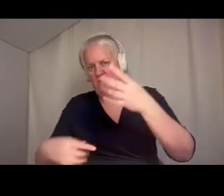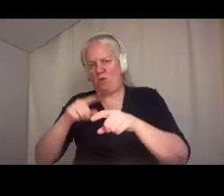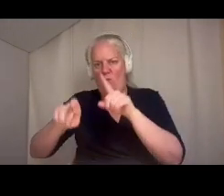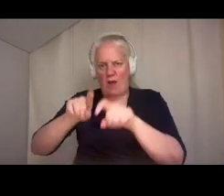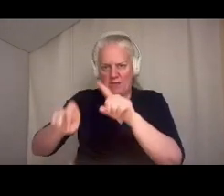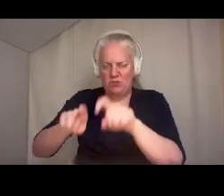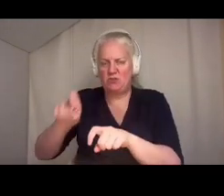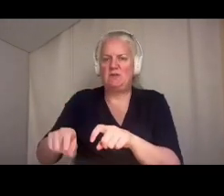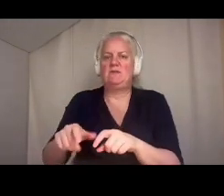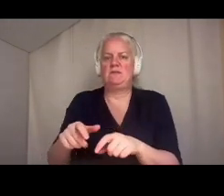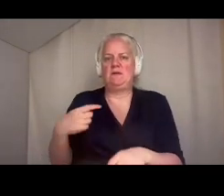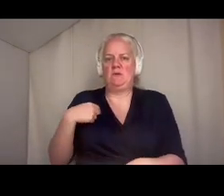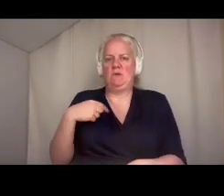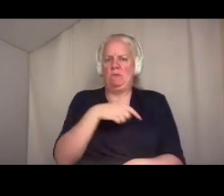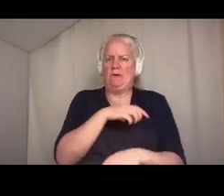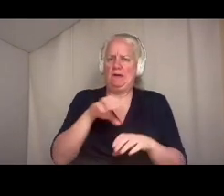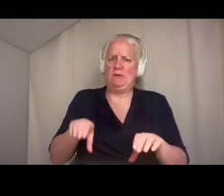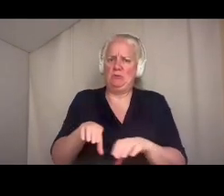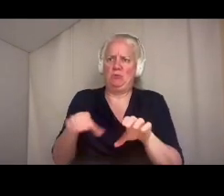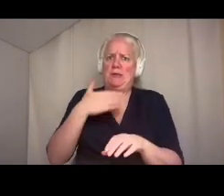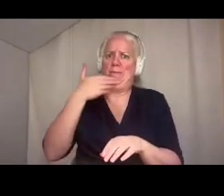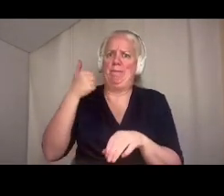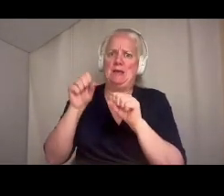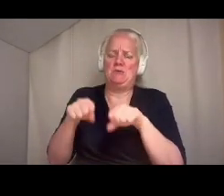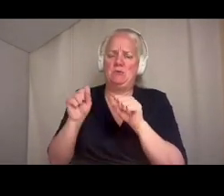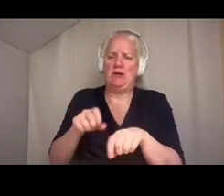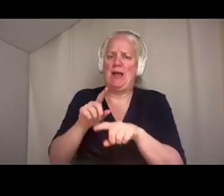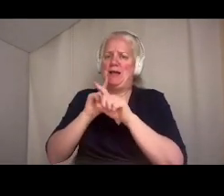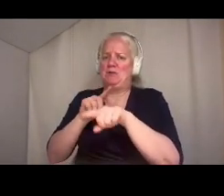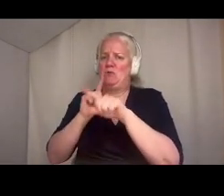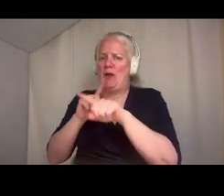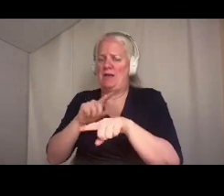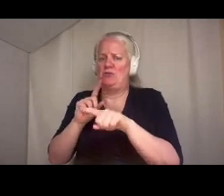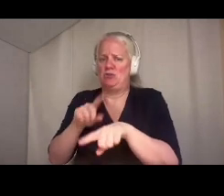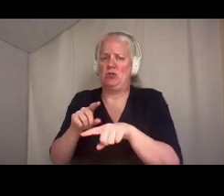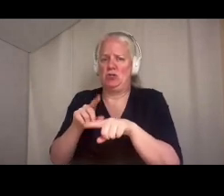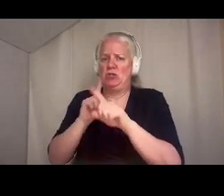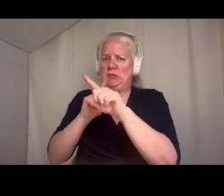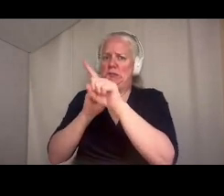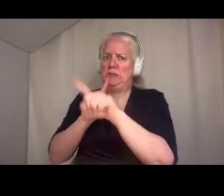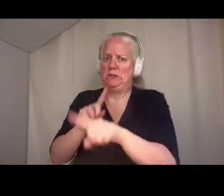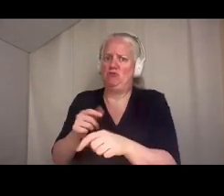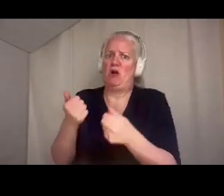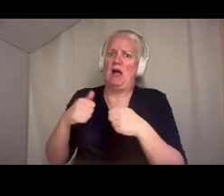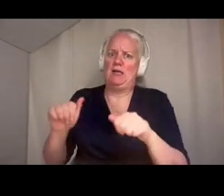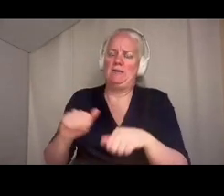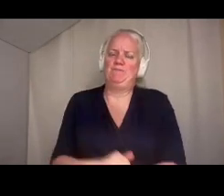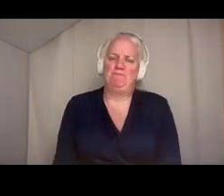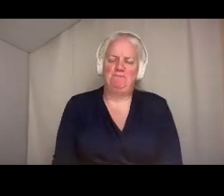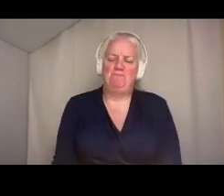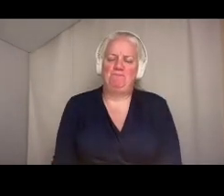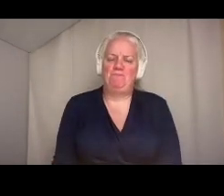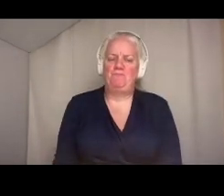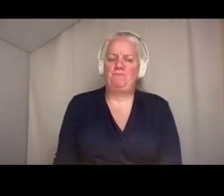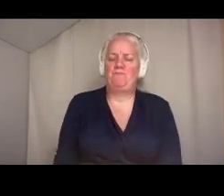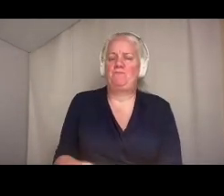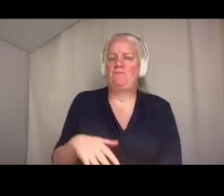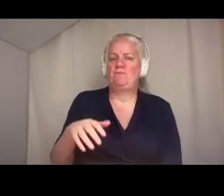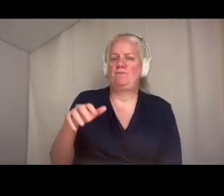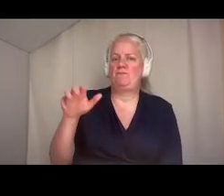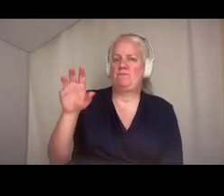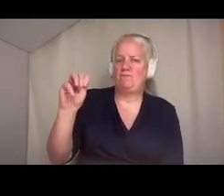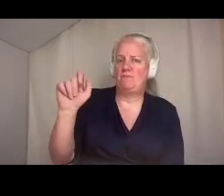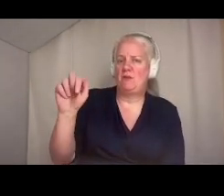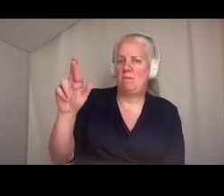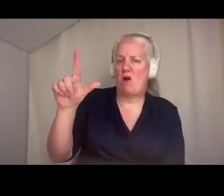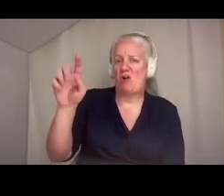are doing our best to answer as many as we can. And Marlene or Lori,